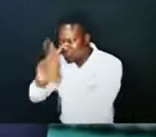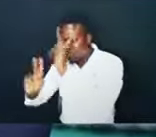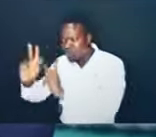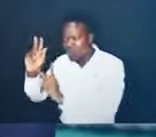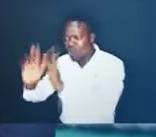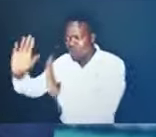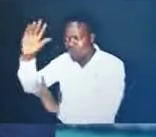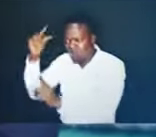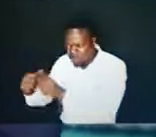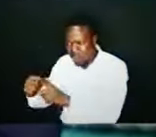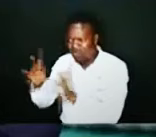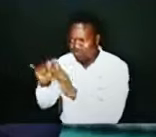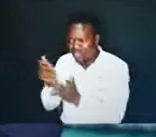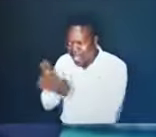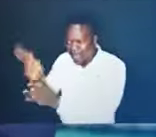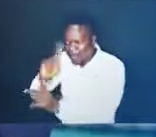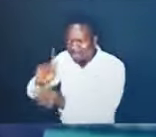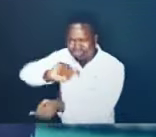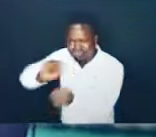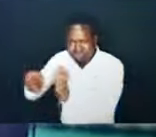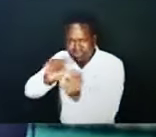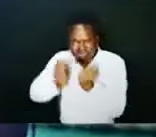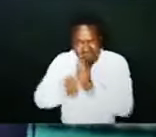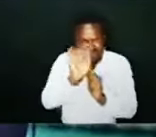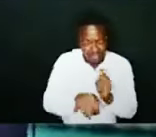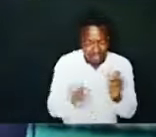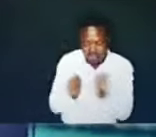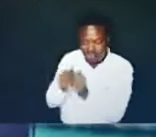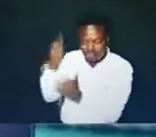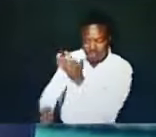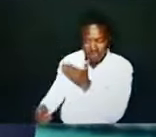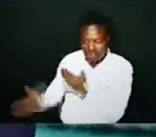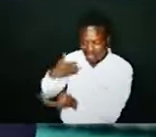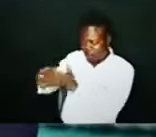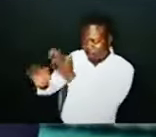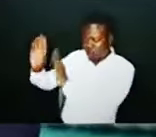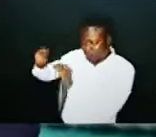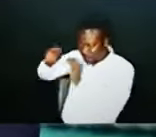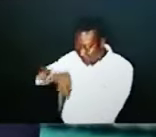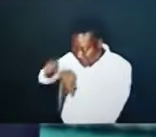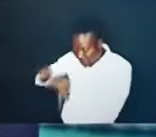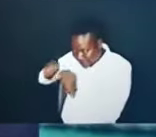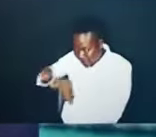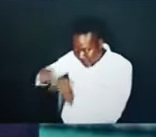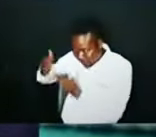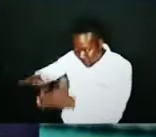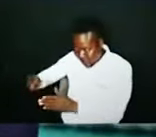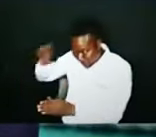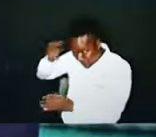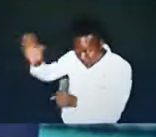Transforming nations. With the principles that they learn from God.